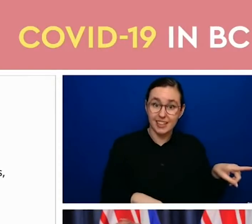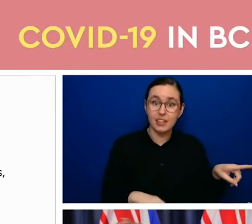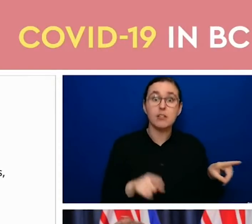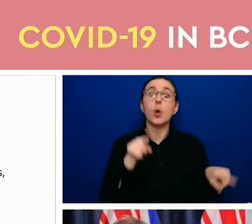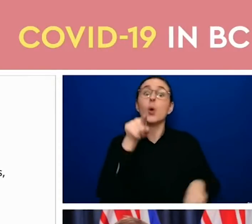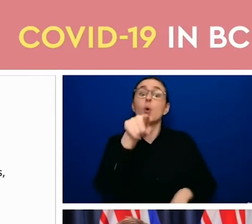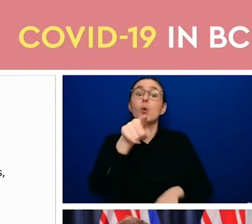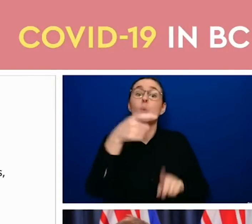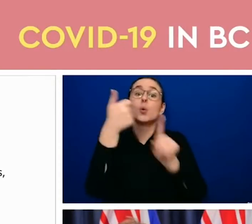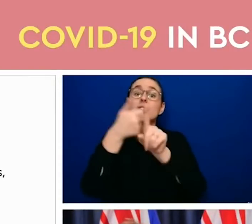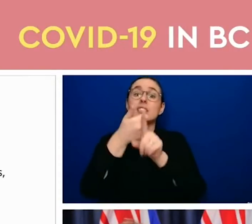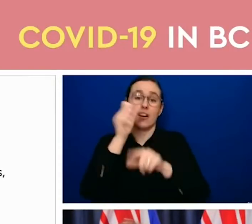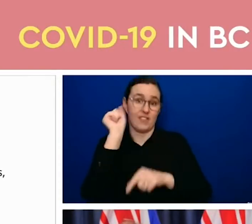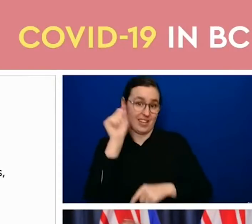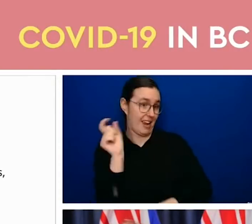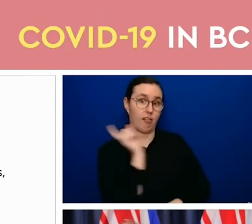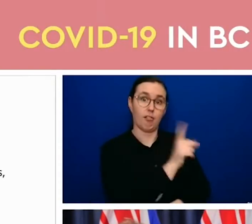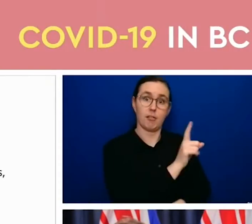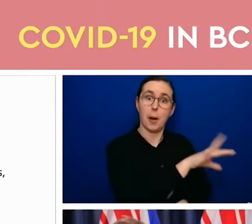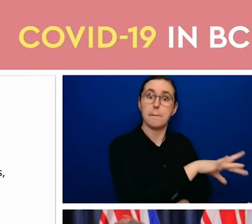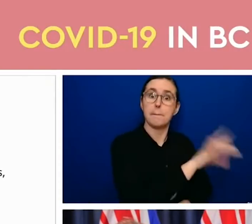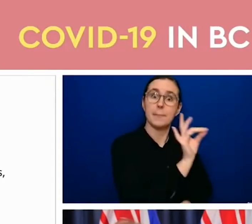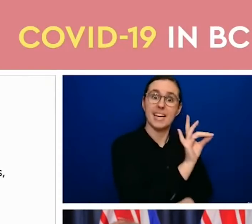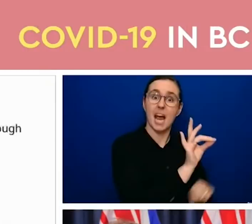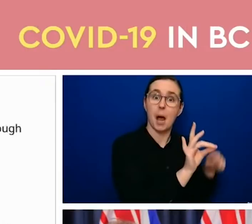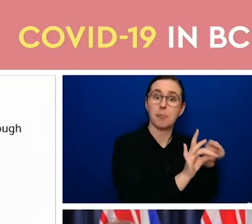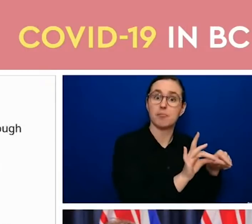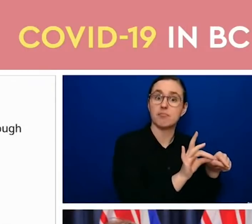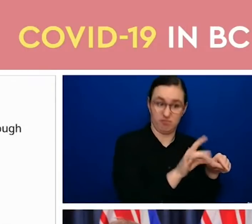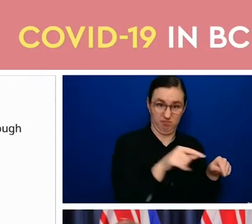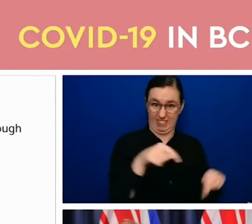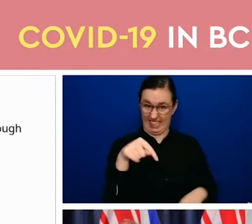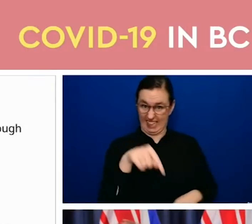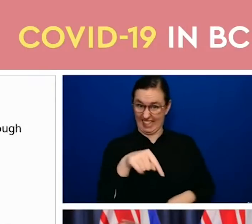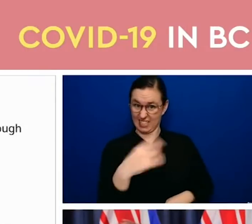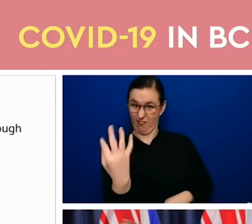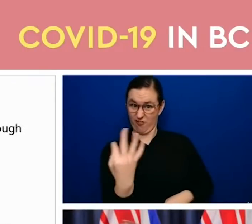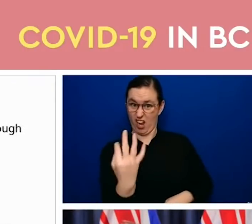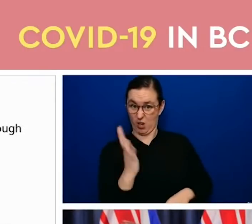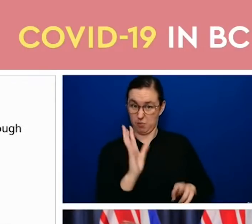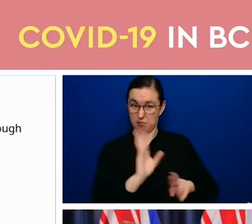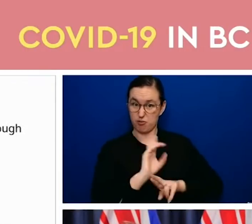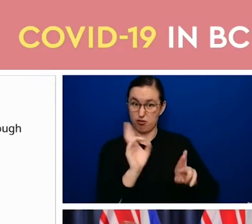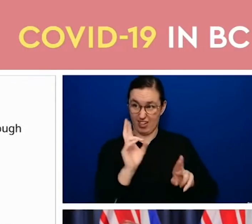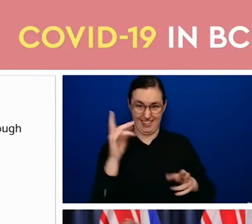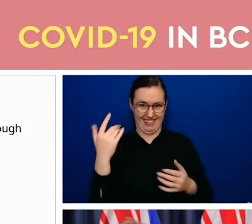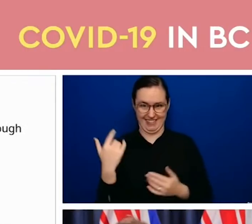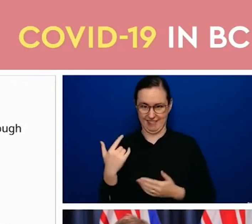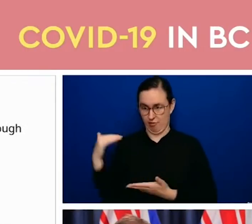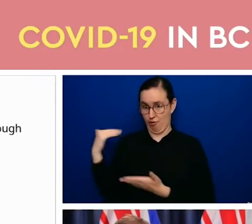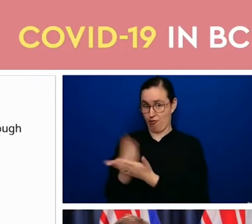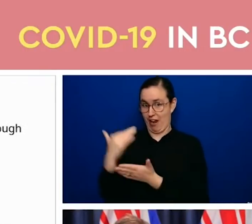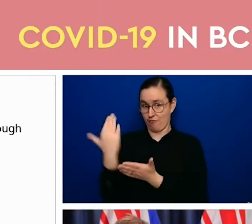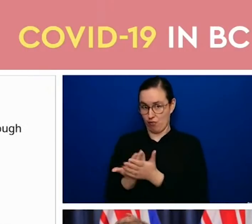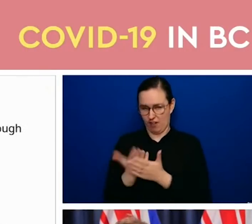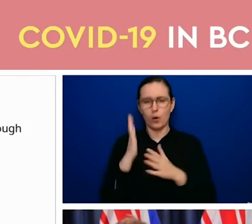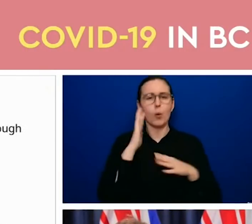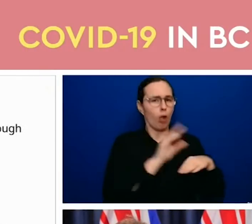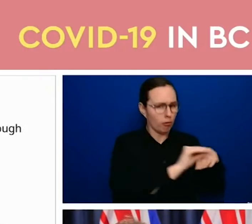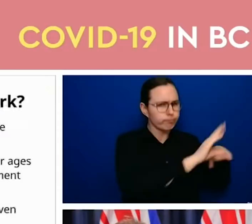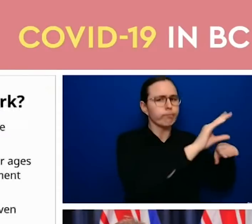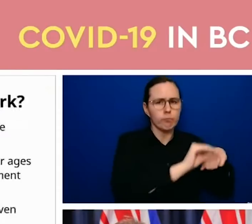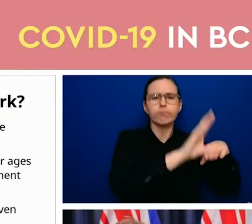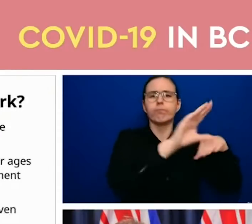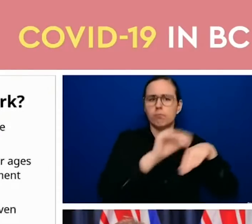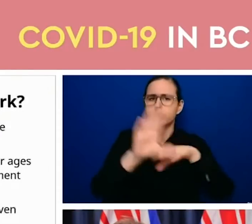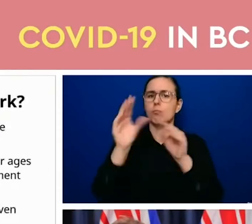of locations will grow rapidly with time and supply. Please check, and there will be a website at the BC Pharmacy Association for a list of pharmacies that